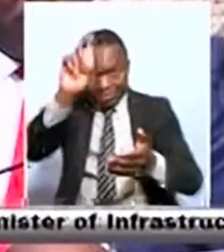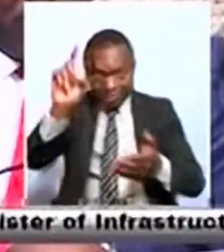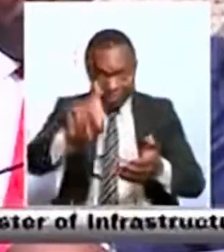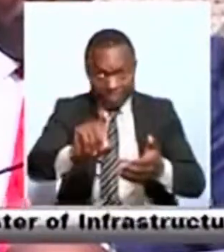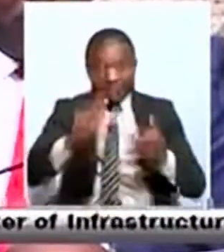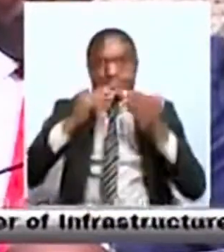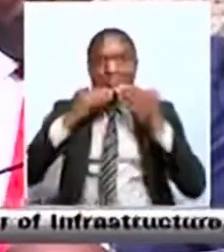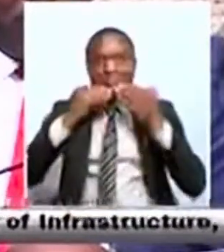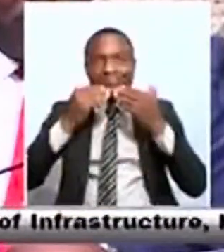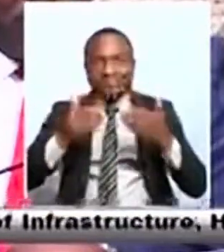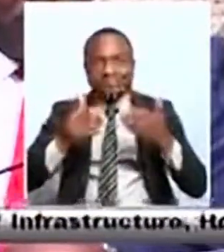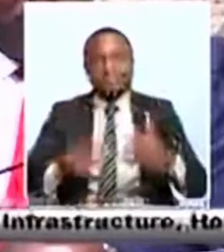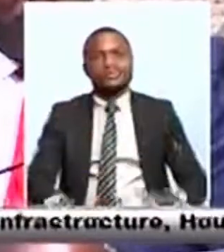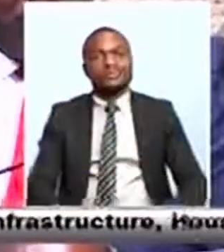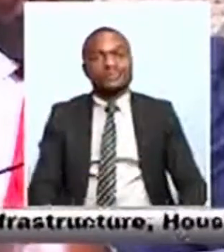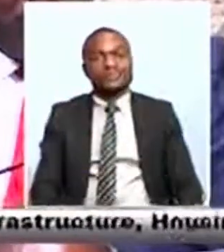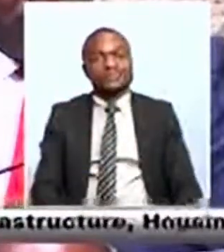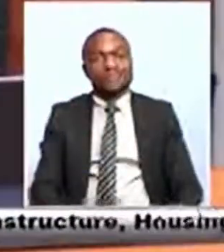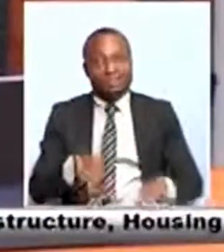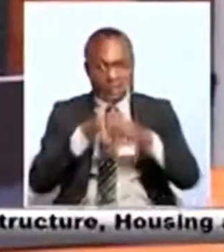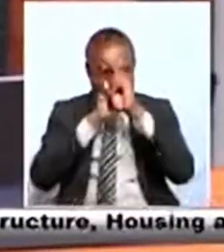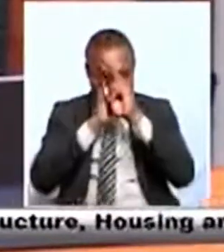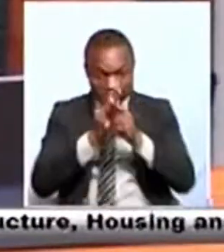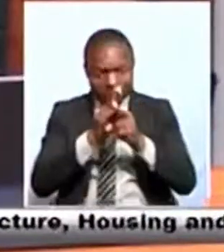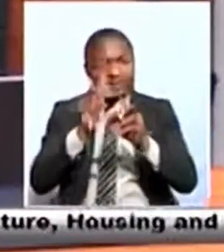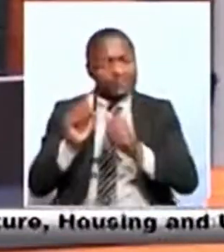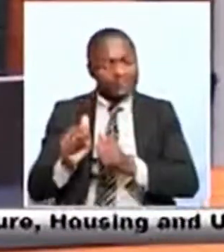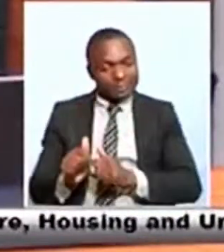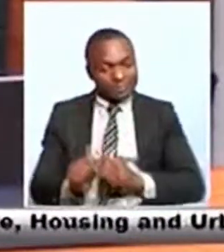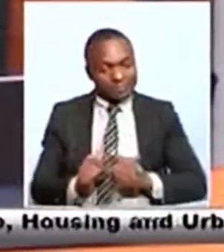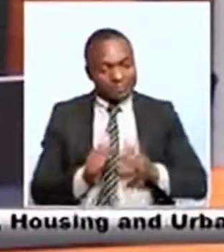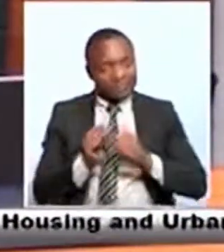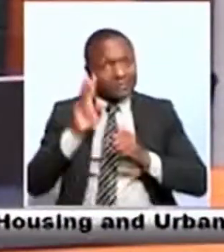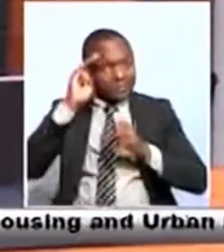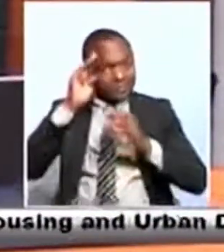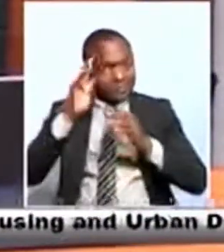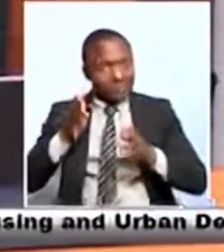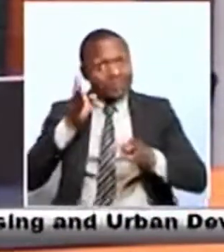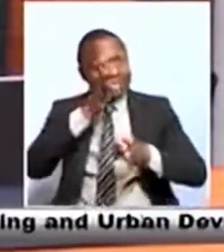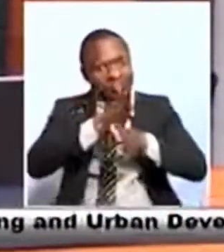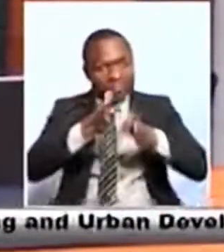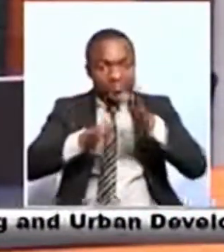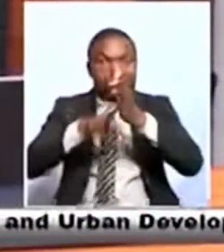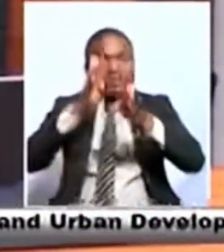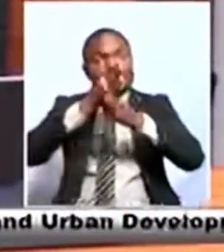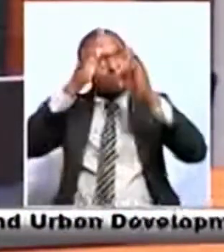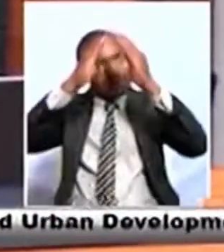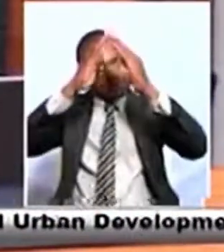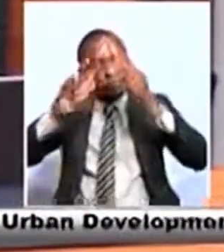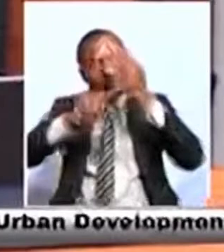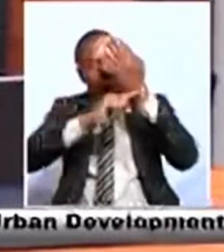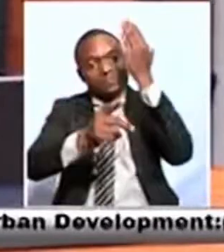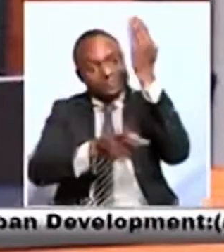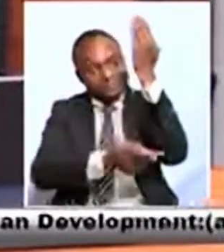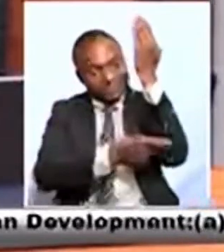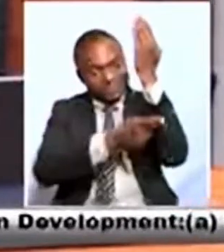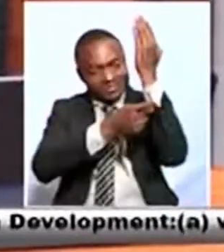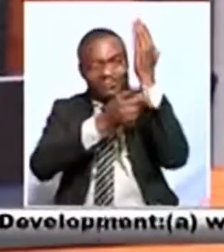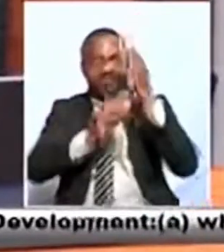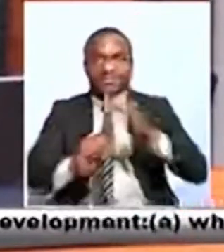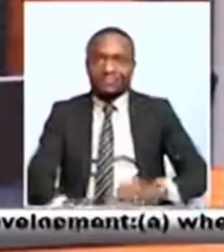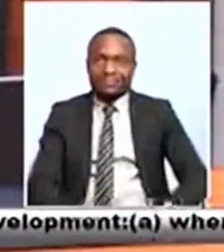Thank you. The Honorable Acting Minister of Infrastructure, Housing and Urban Development.